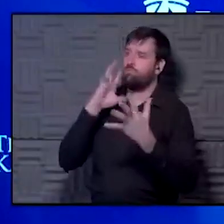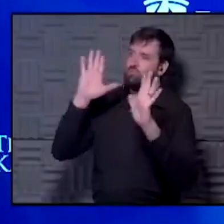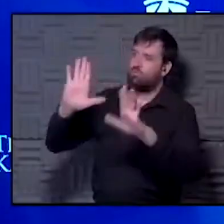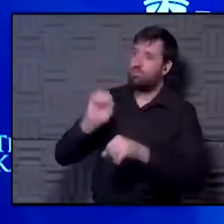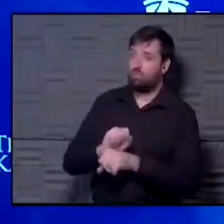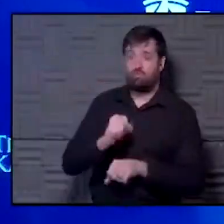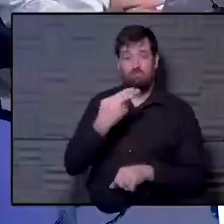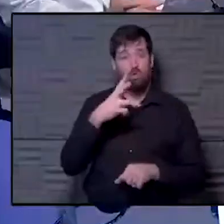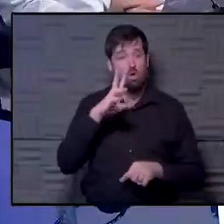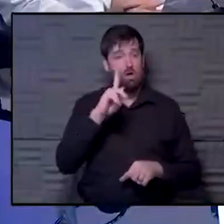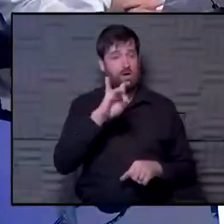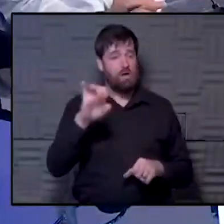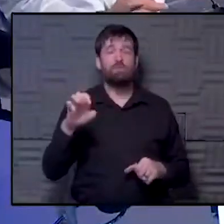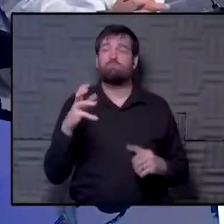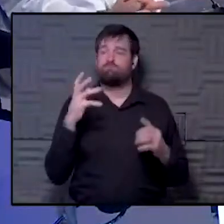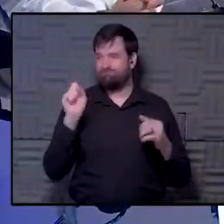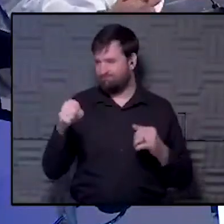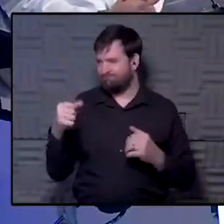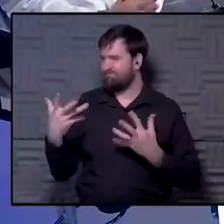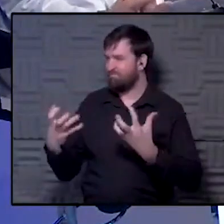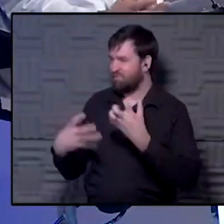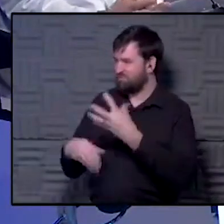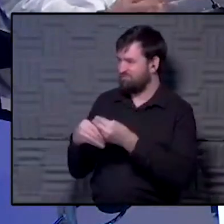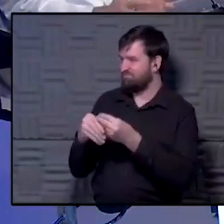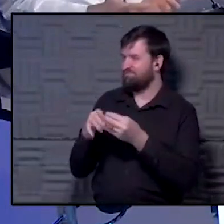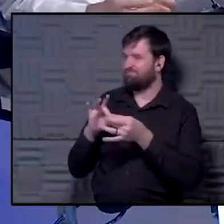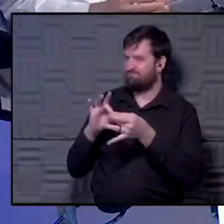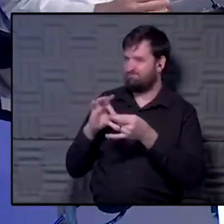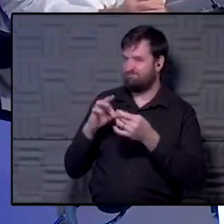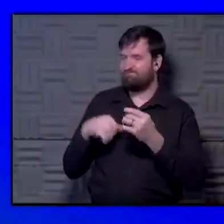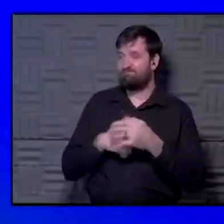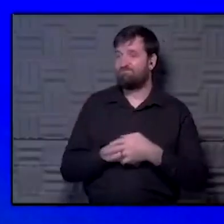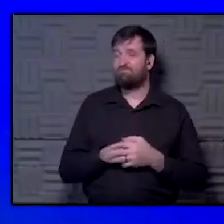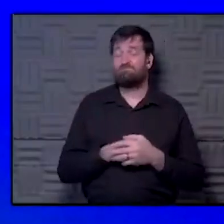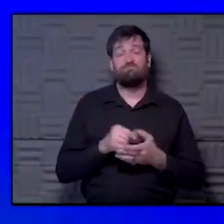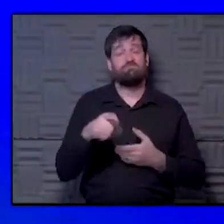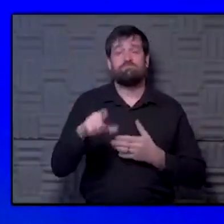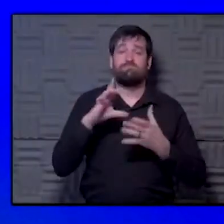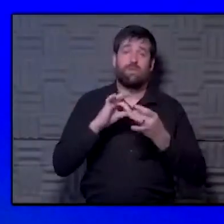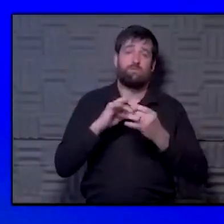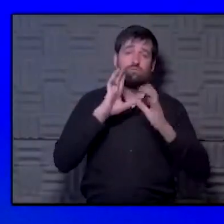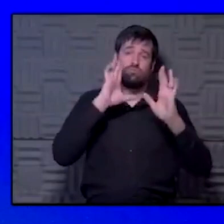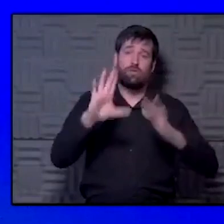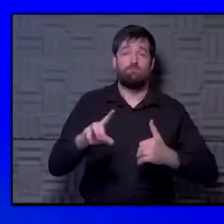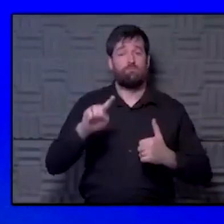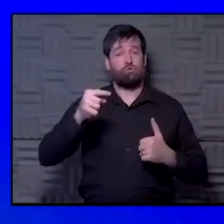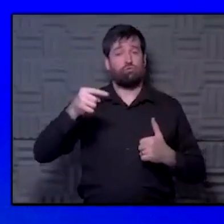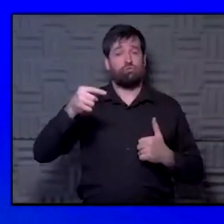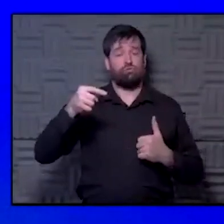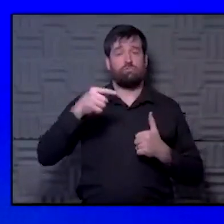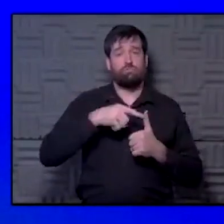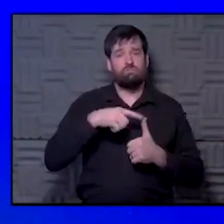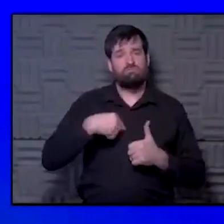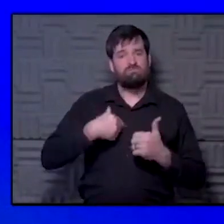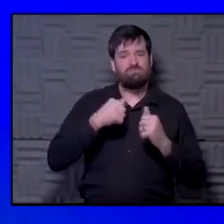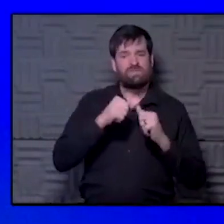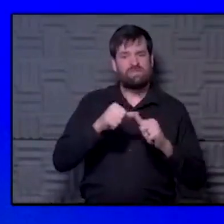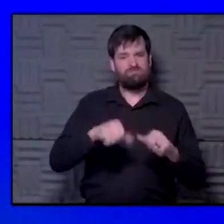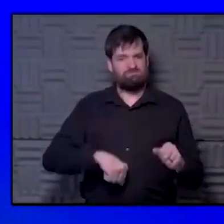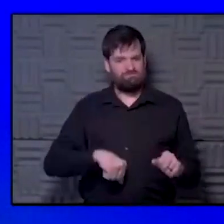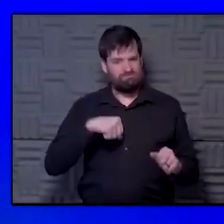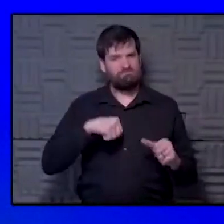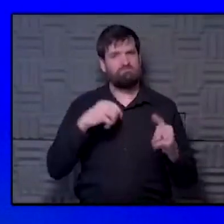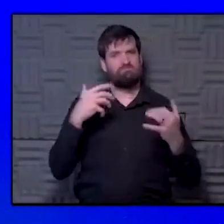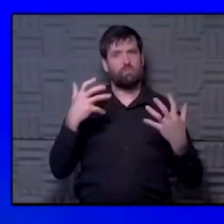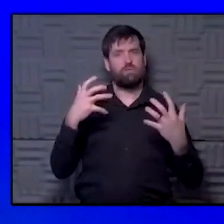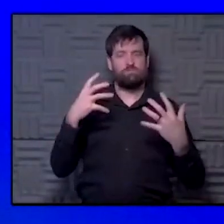done. Hawkeye? Yeah, I'd like to just piggyback on all of our guests. I think, their comments were so great. The first thing is we continue to take pride and want to